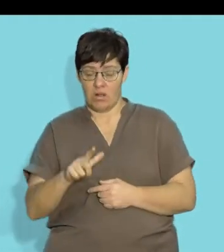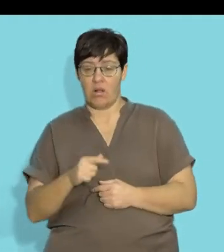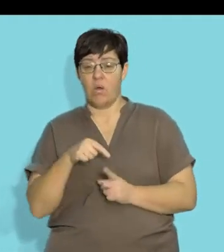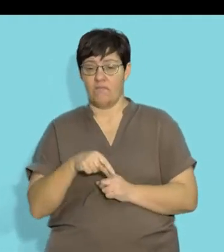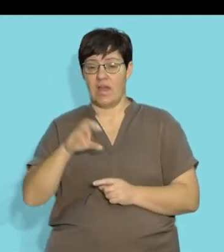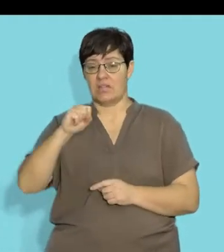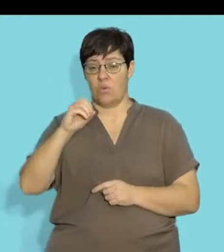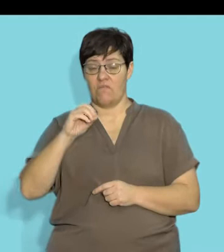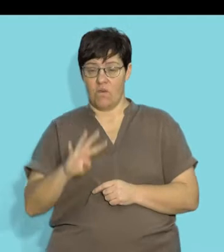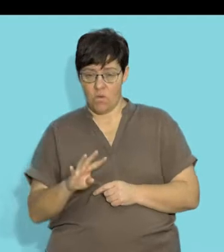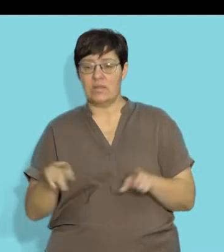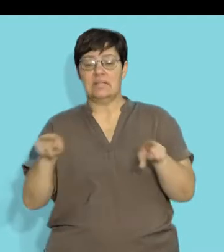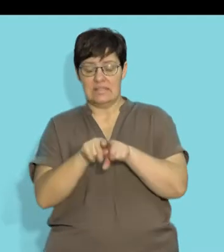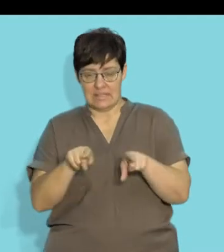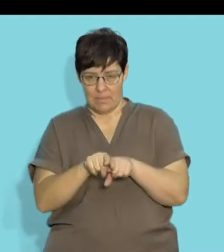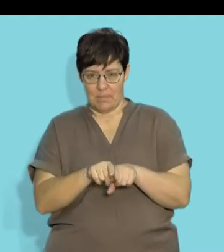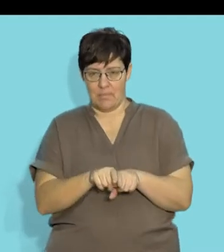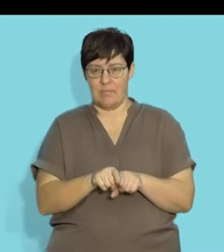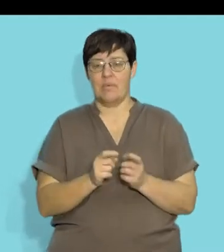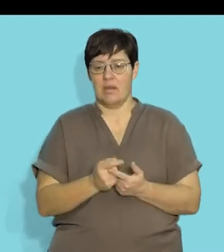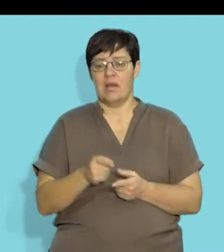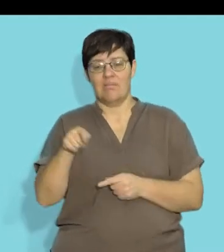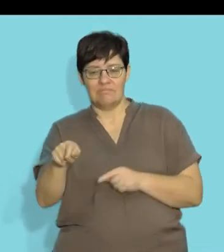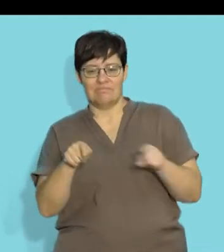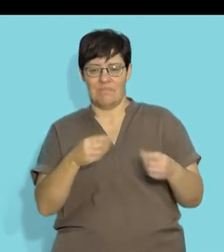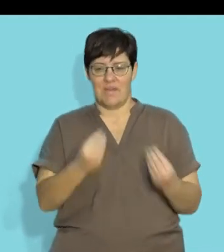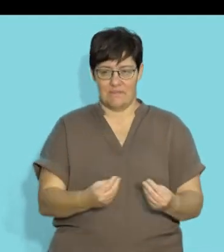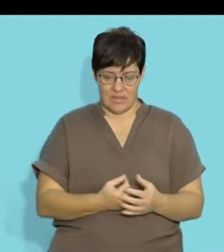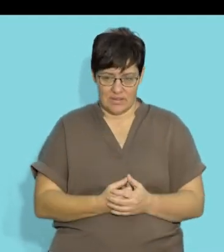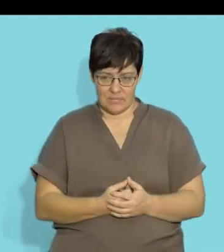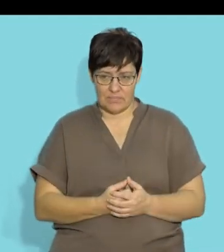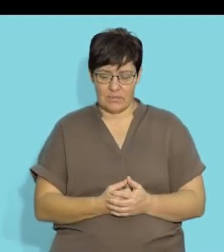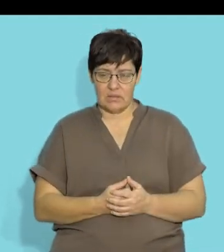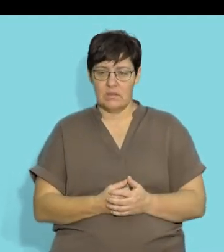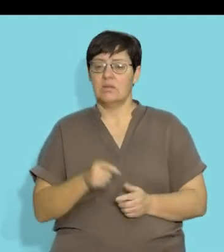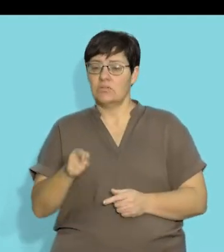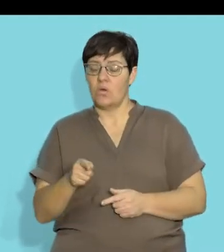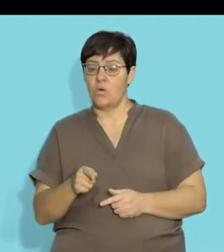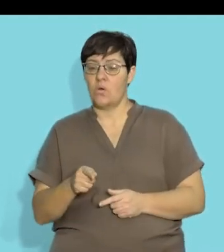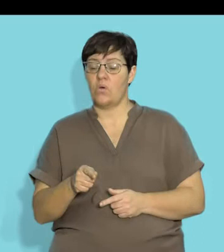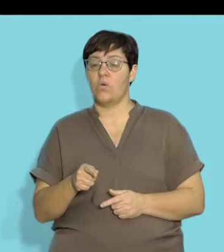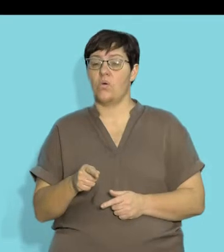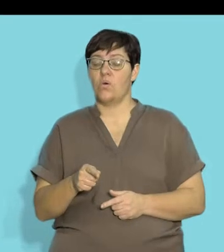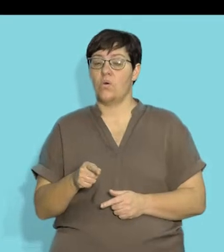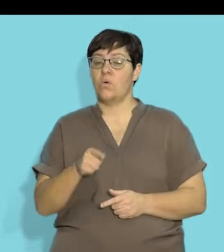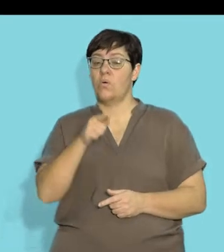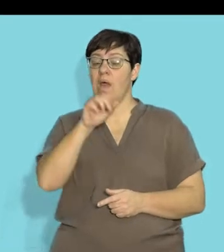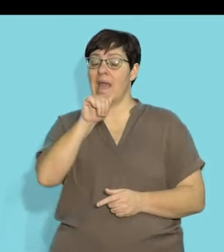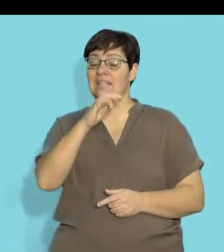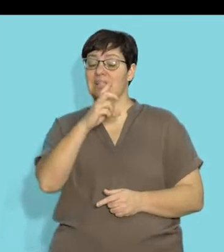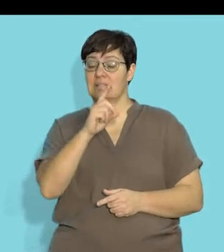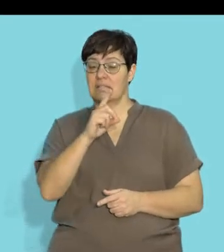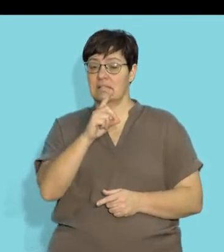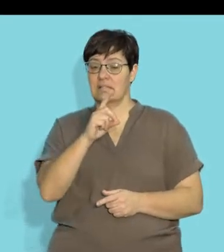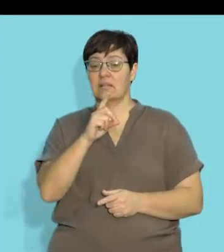sulfuric acid, there is the same number of moles of the sulfate ions. So which is why that when this acid ionizes, what happens is